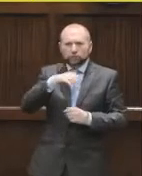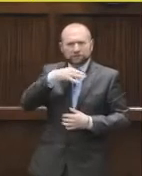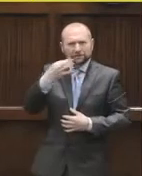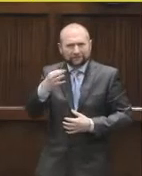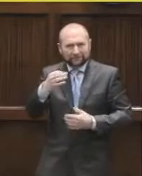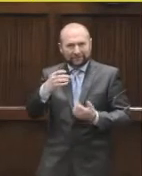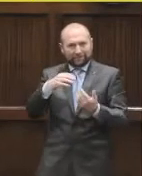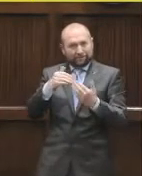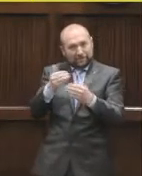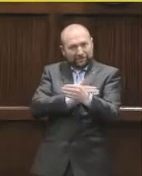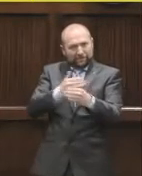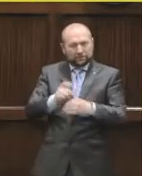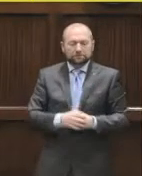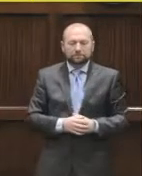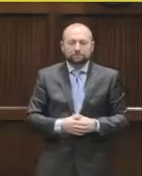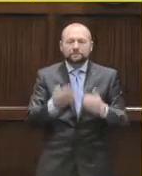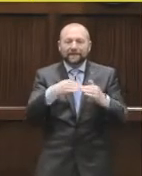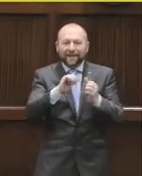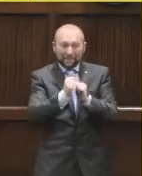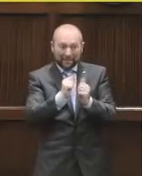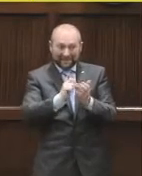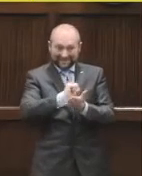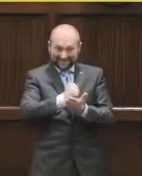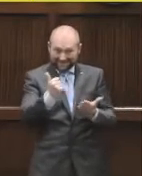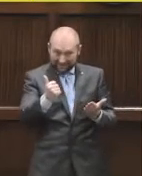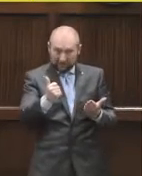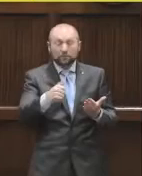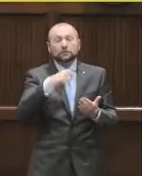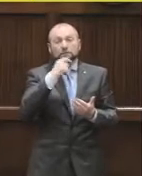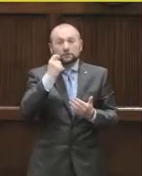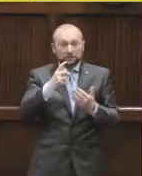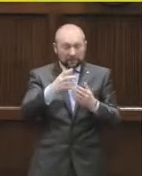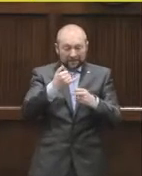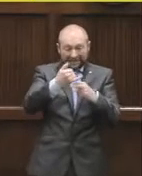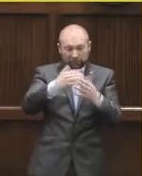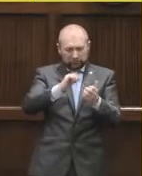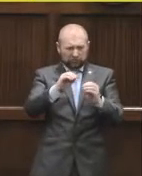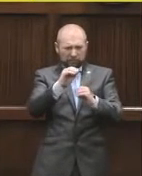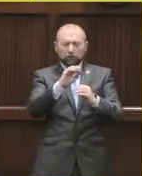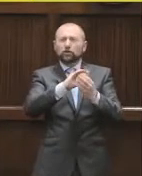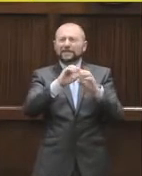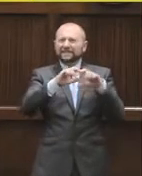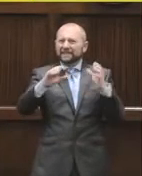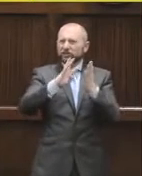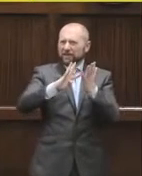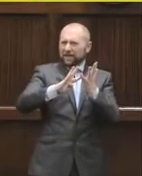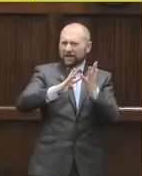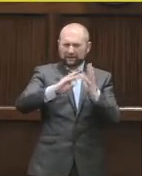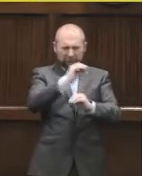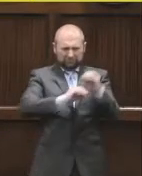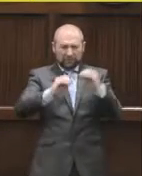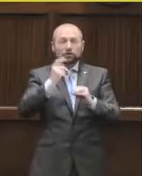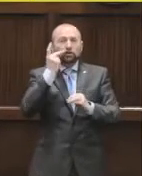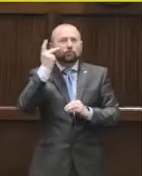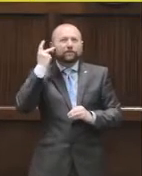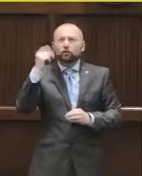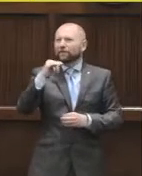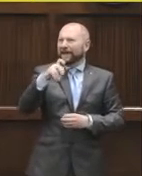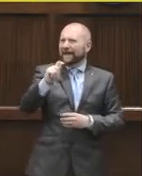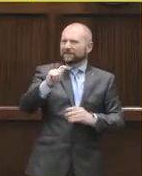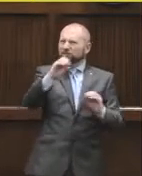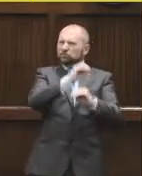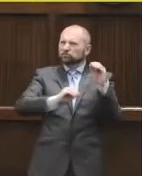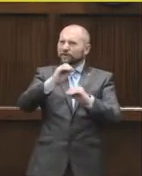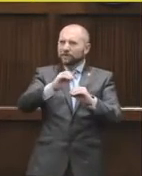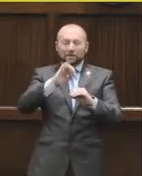ancillary matters. Amendment number 16 is an internal reorganisation of Section 9, review of the Act, essentially renumbering